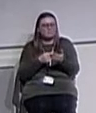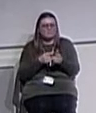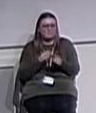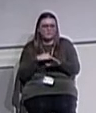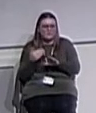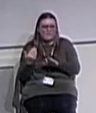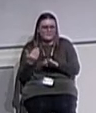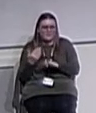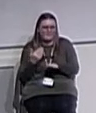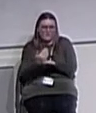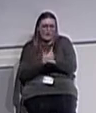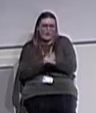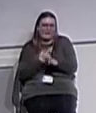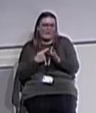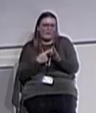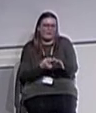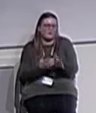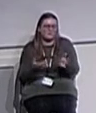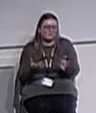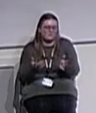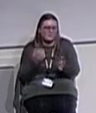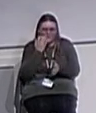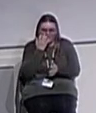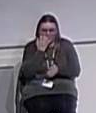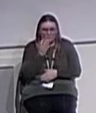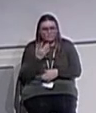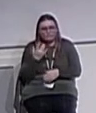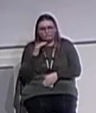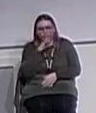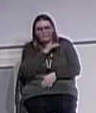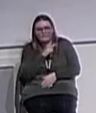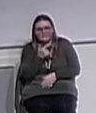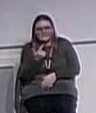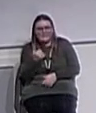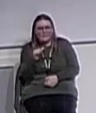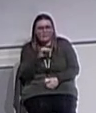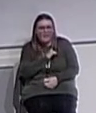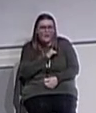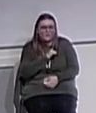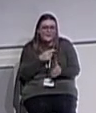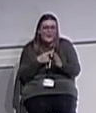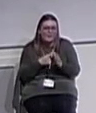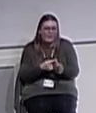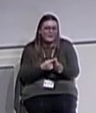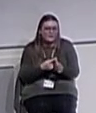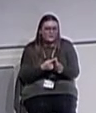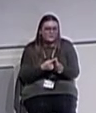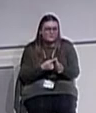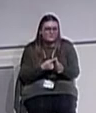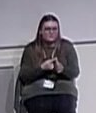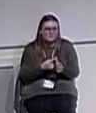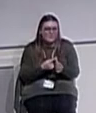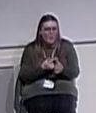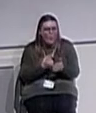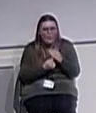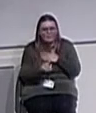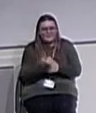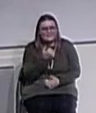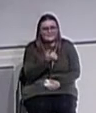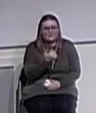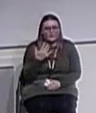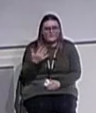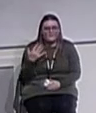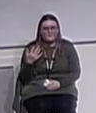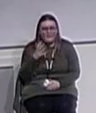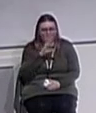January, we will have had about 7,000 applications, and that is for round about 655 places. So we